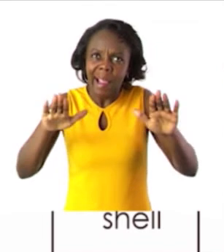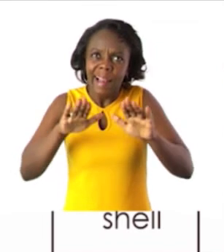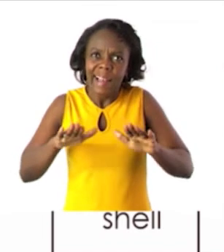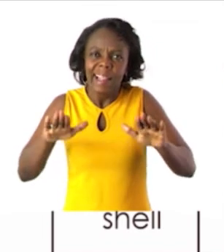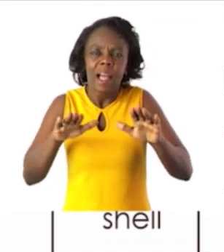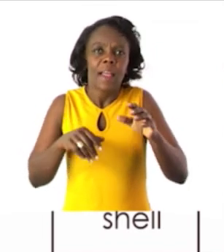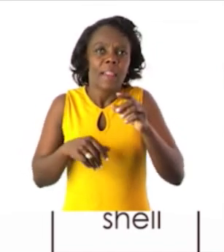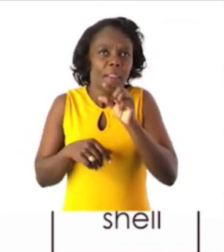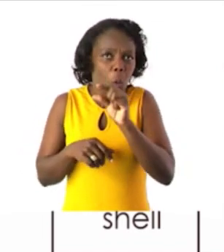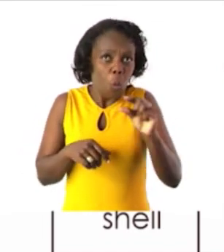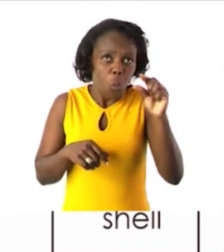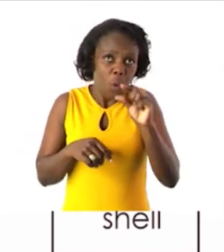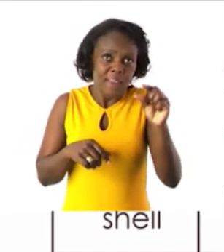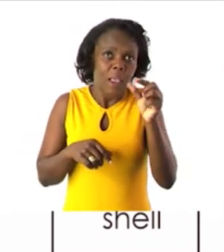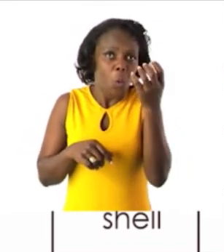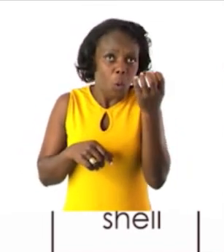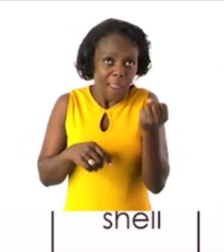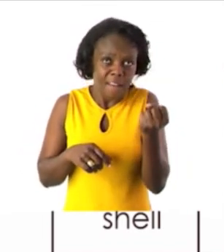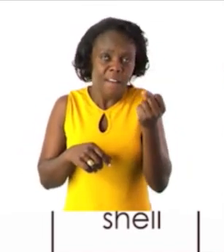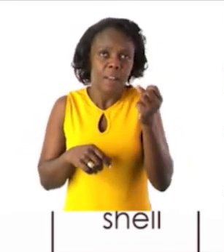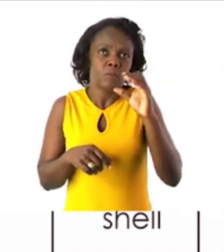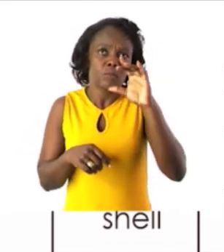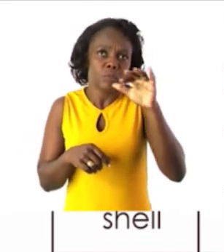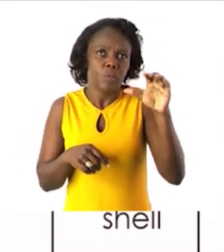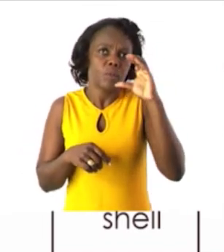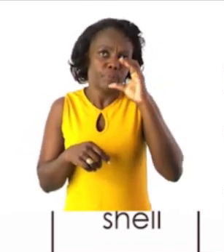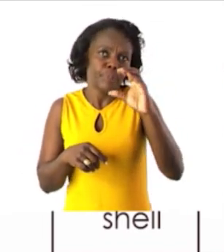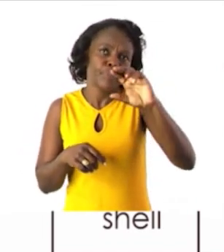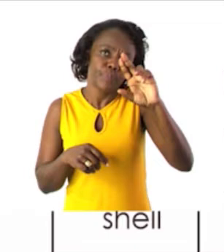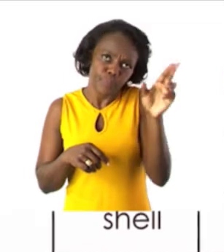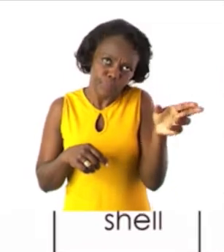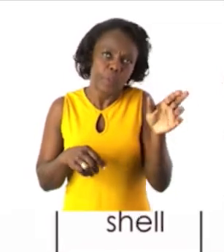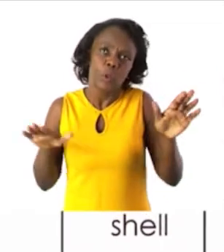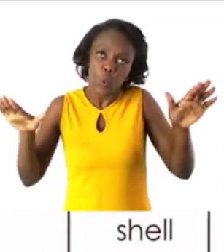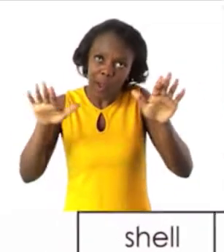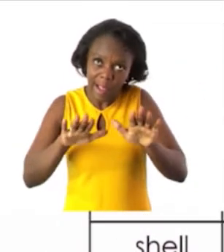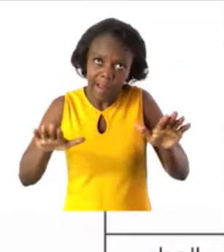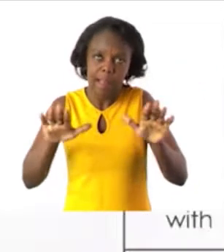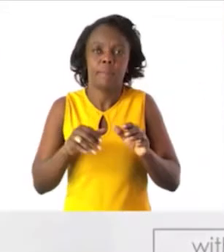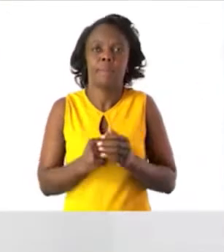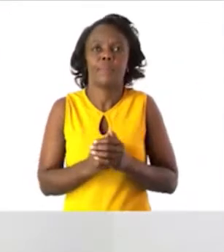having the sound t and h sound, you have to color them out.